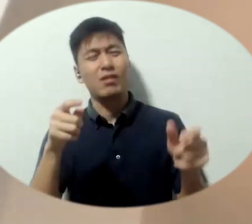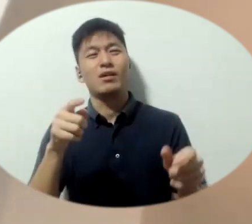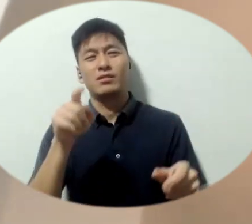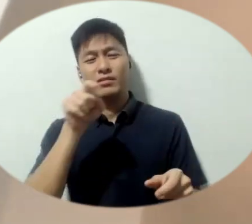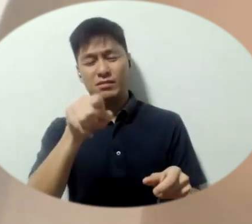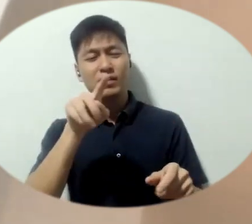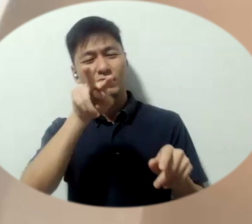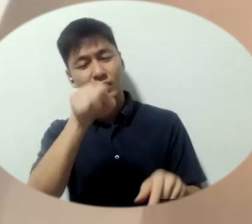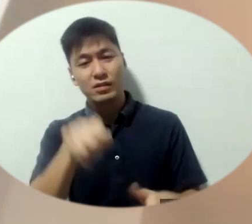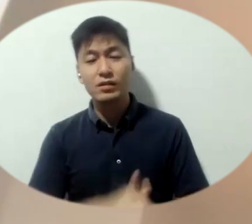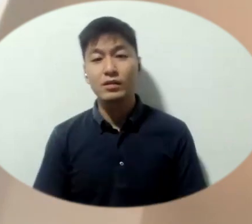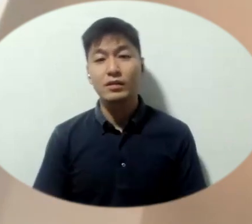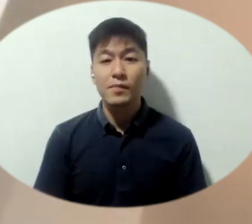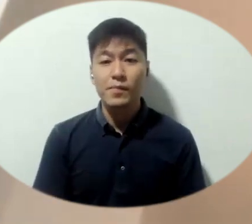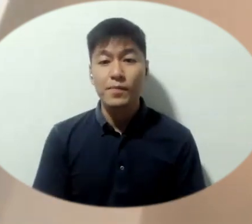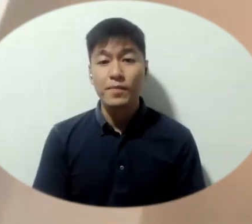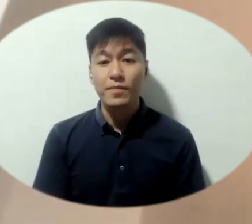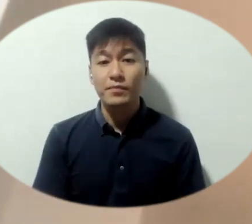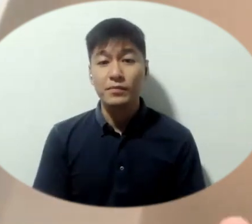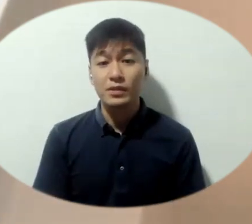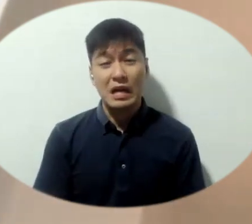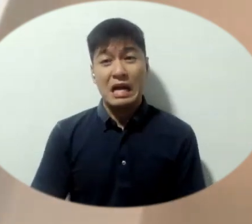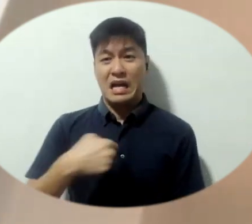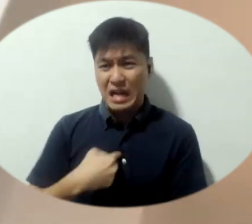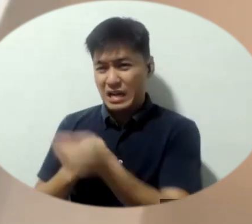My grandma is caring for me as well. And she cared for me